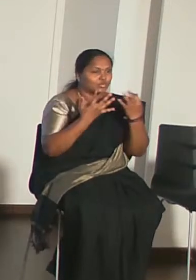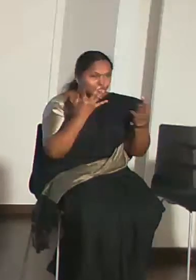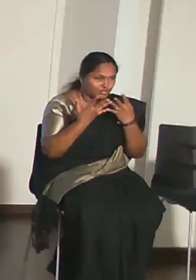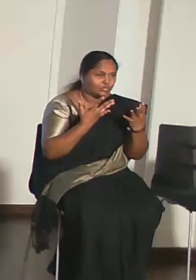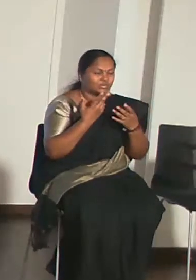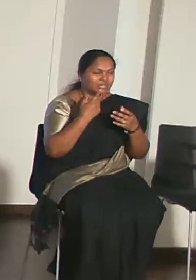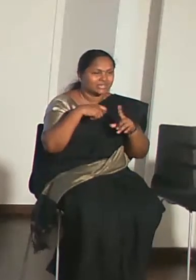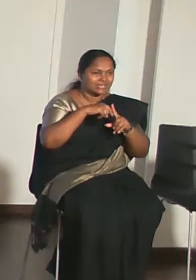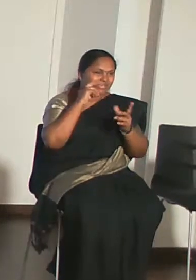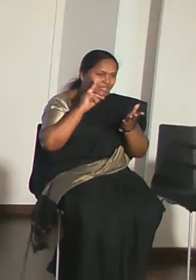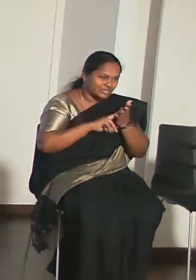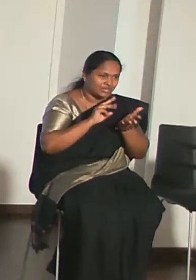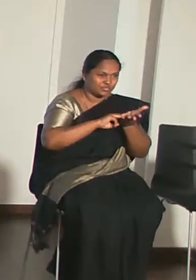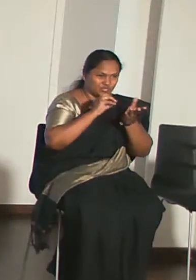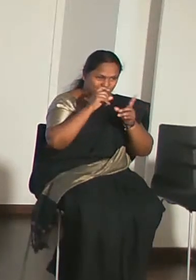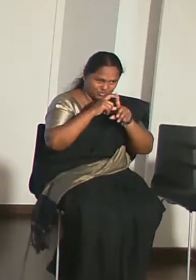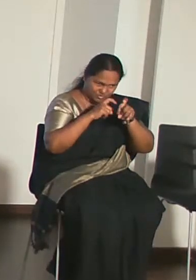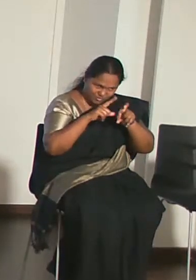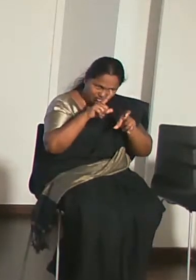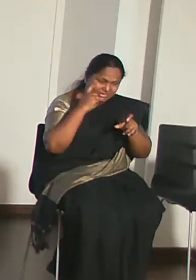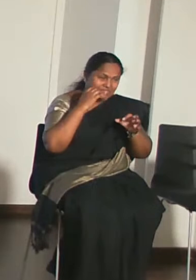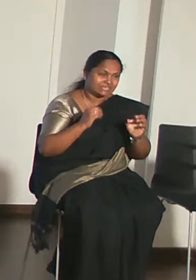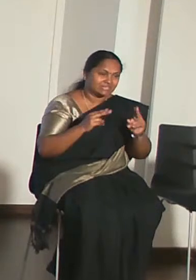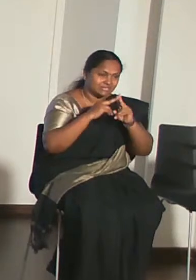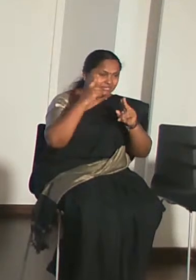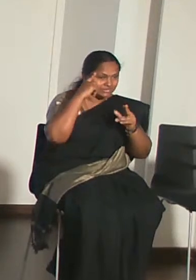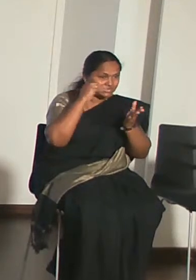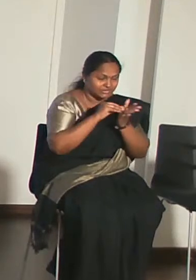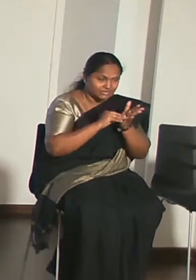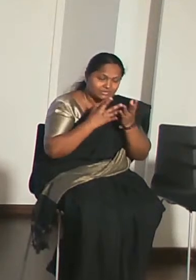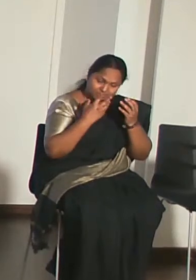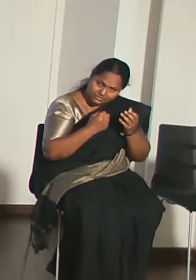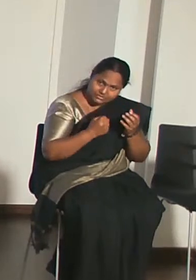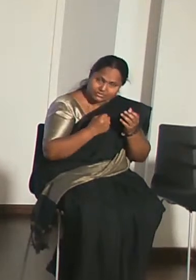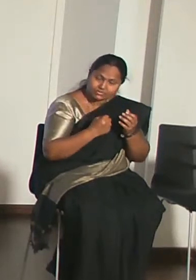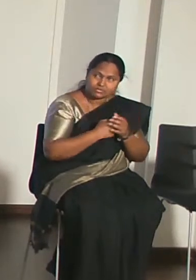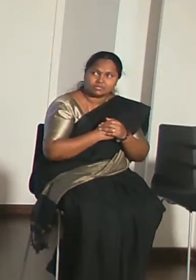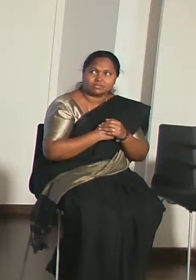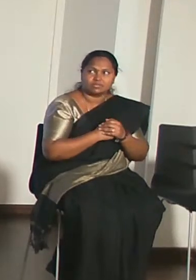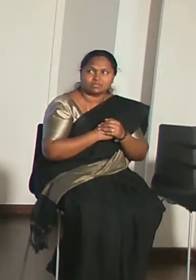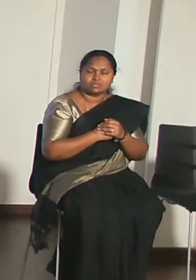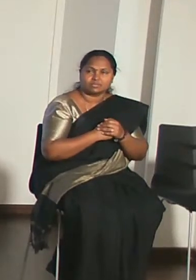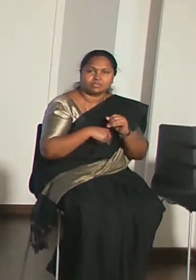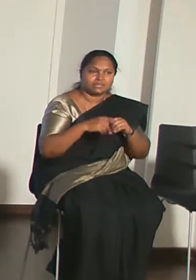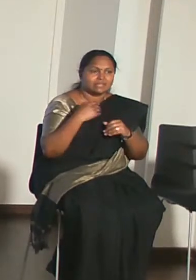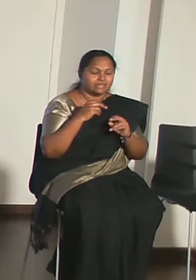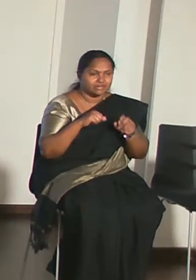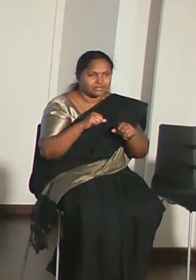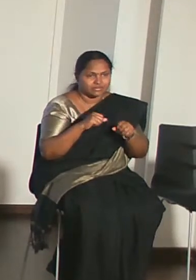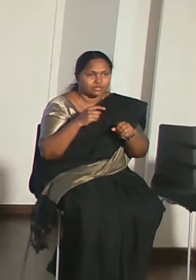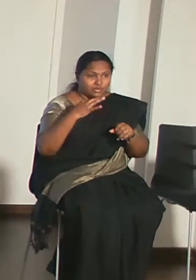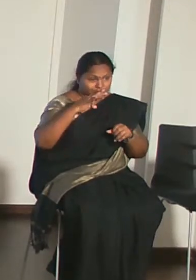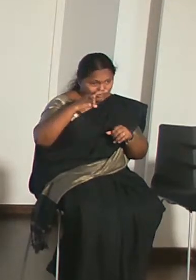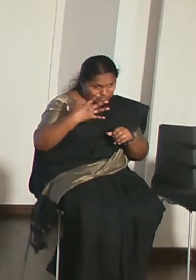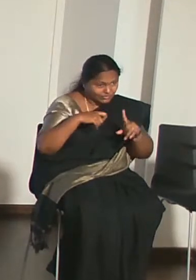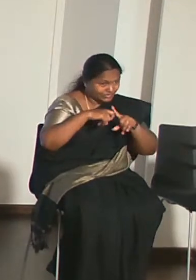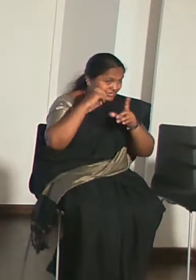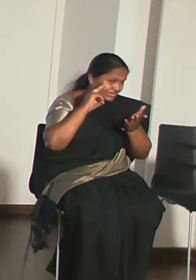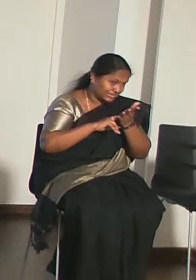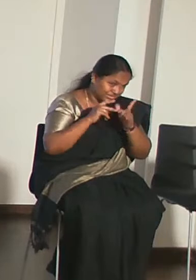models or new kinds of infrastructures, especially within the curatorial domain, and yeah, so new kinds